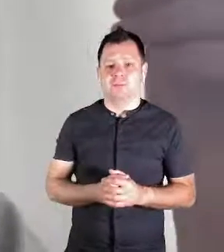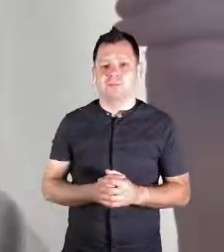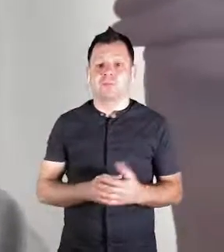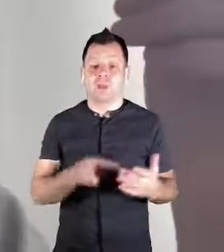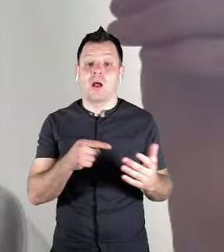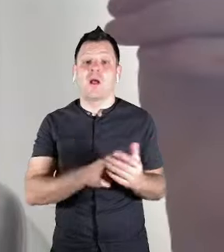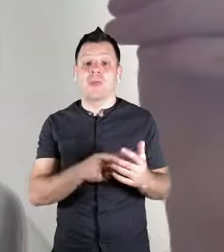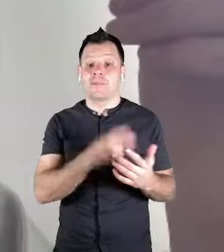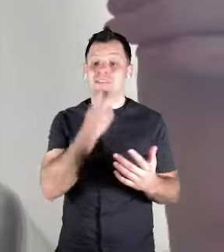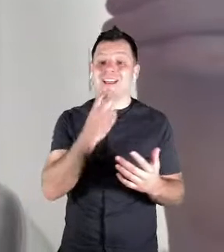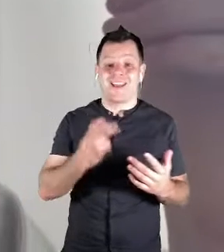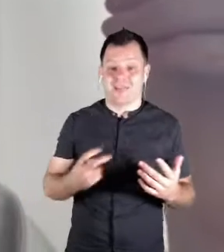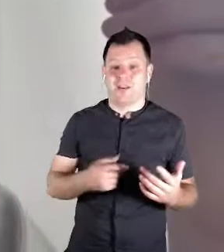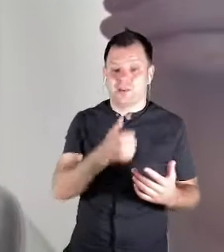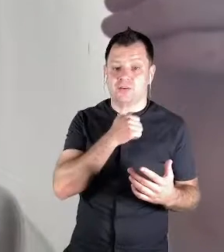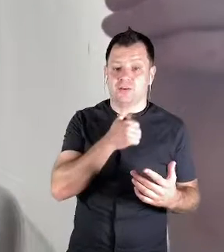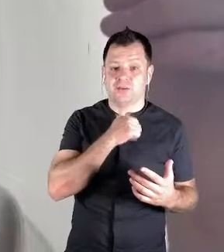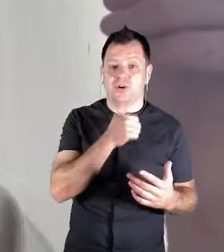rivers.